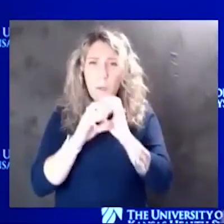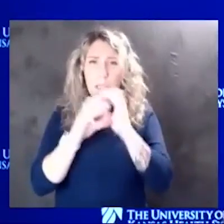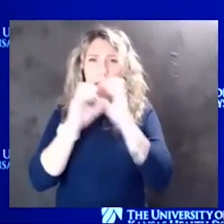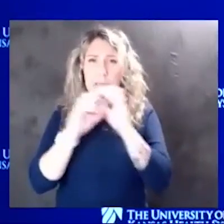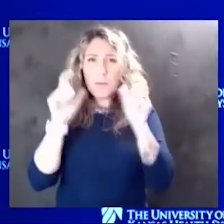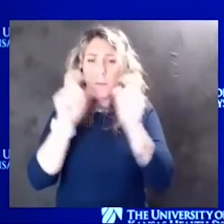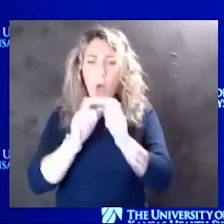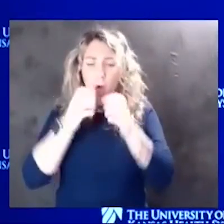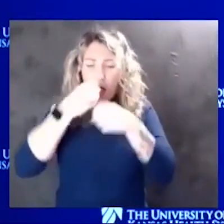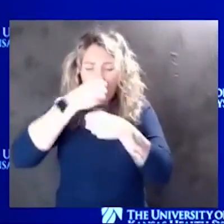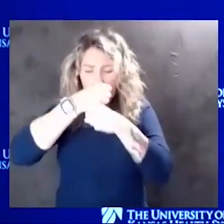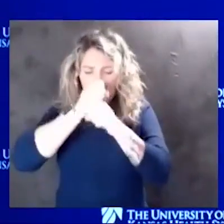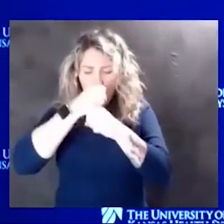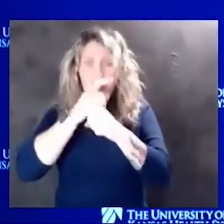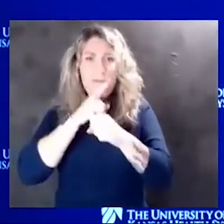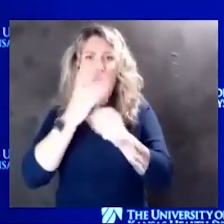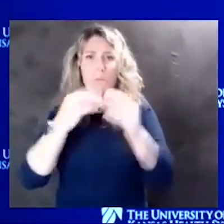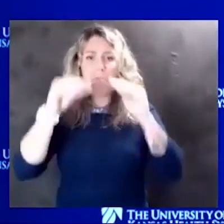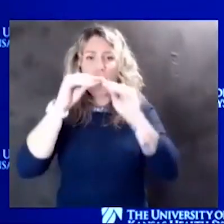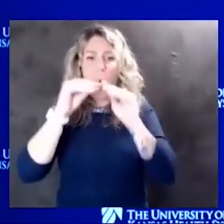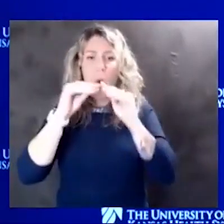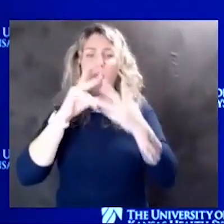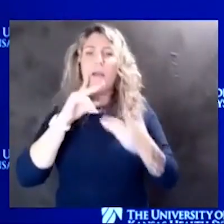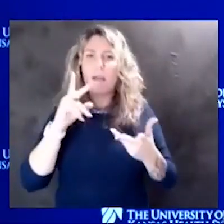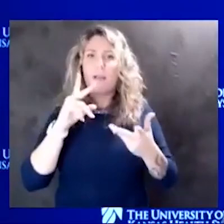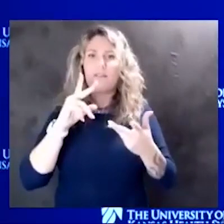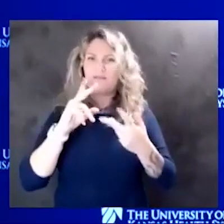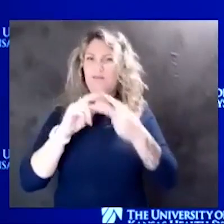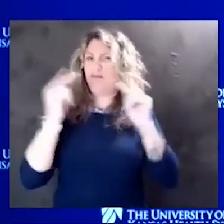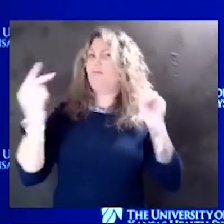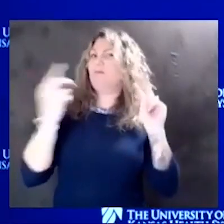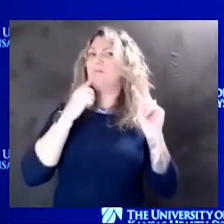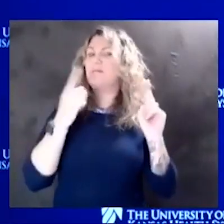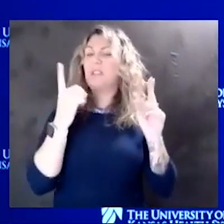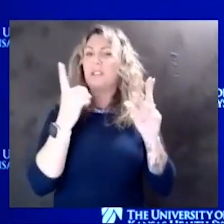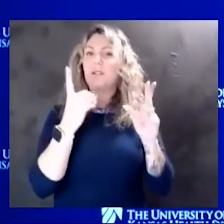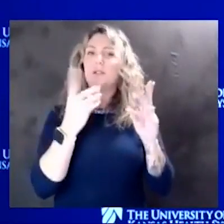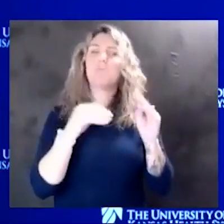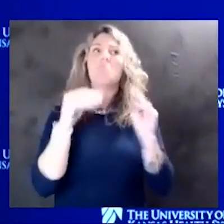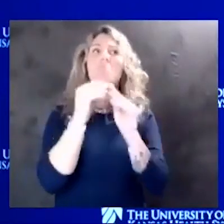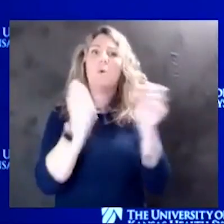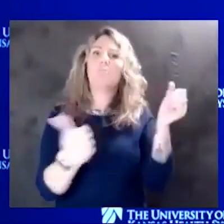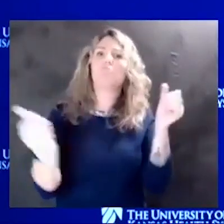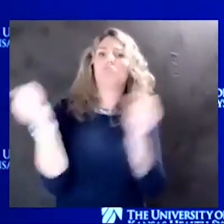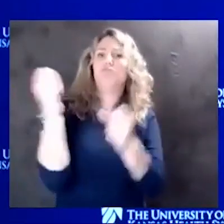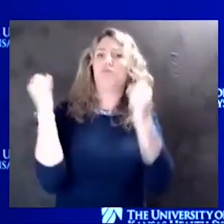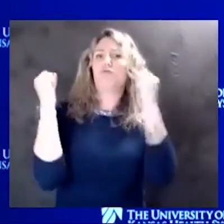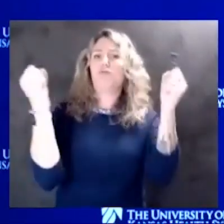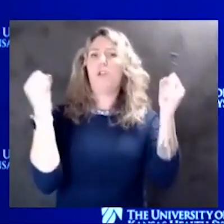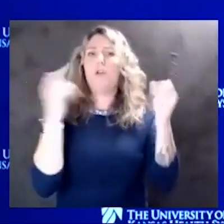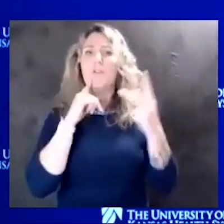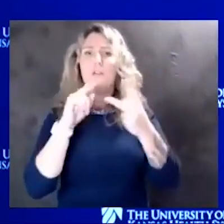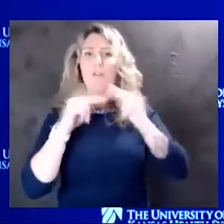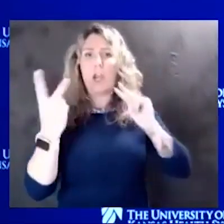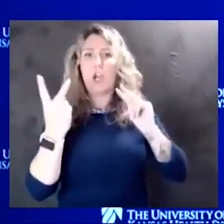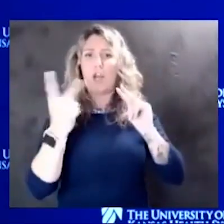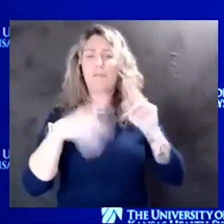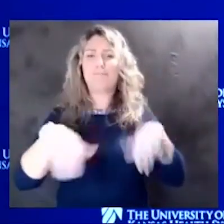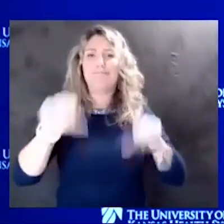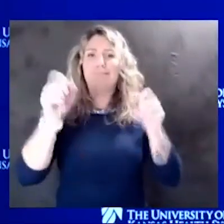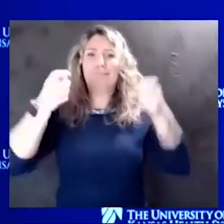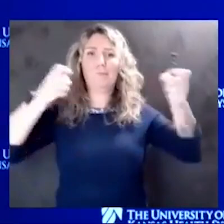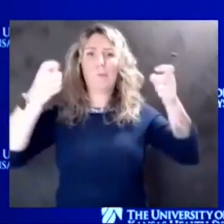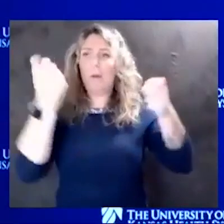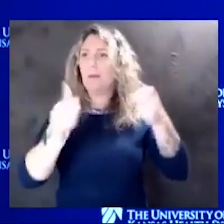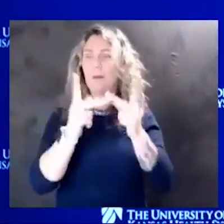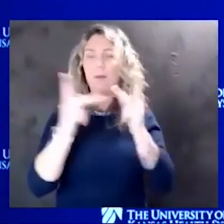Right now, Delta is the predominant, maybe more fit variant, and so it's really taking over in any place that it goes. If you remember, right before Delta, there